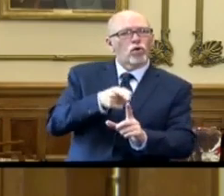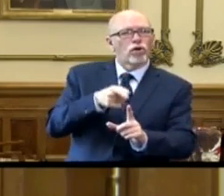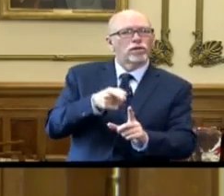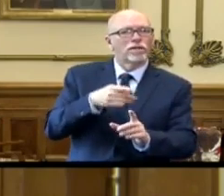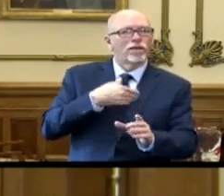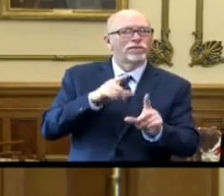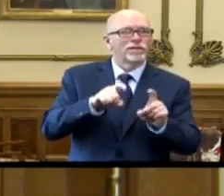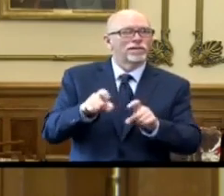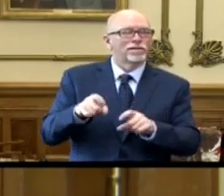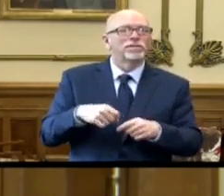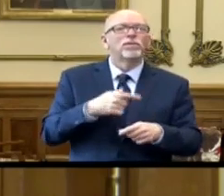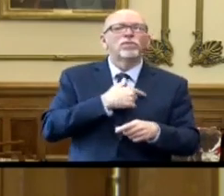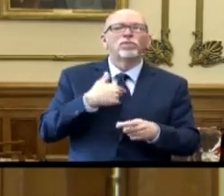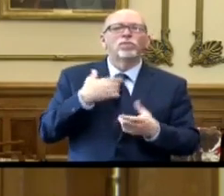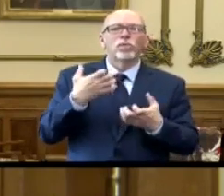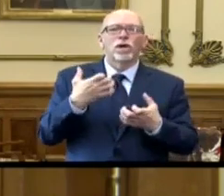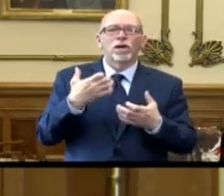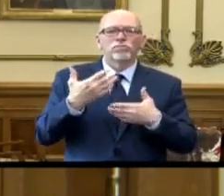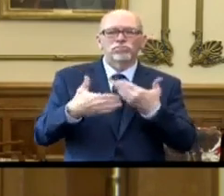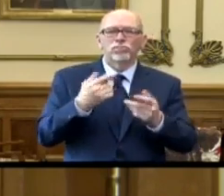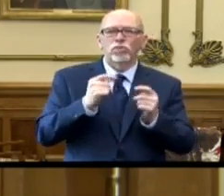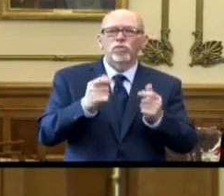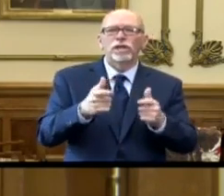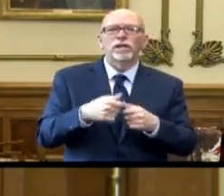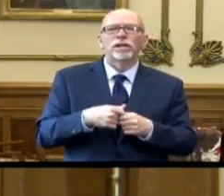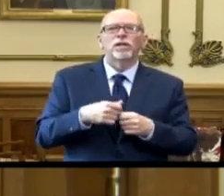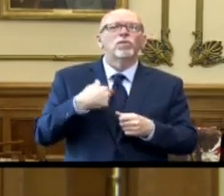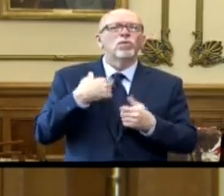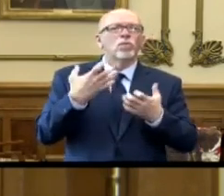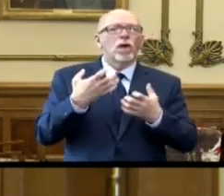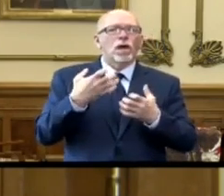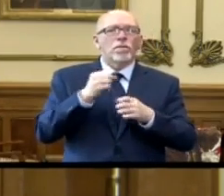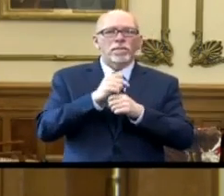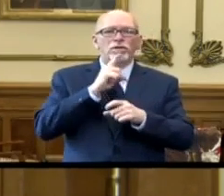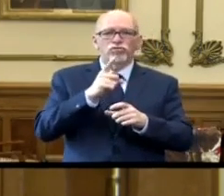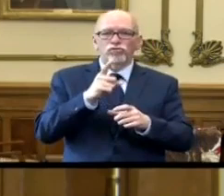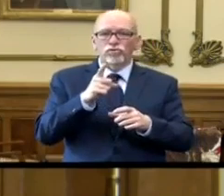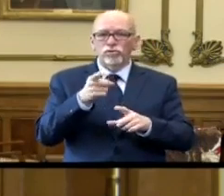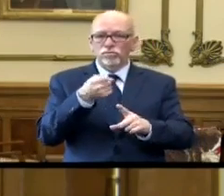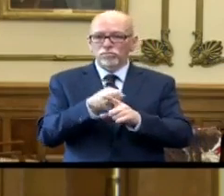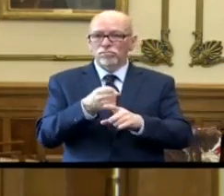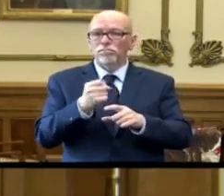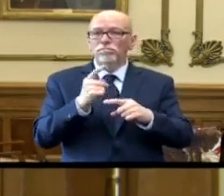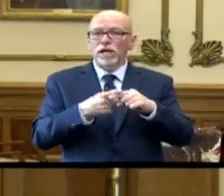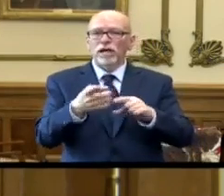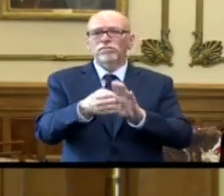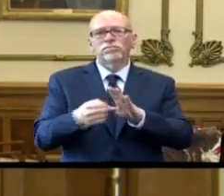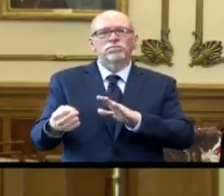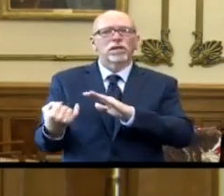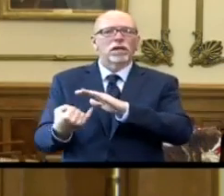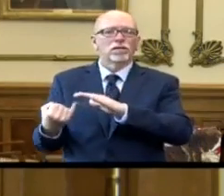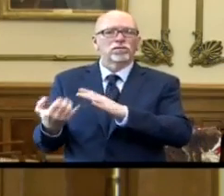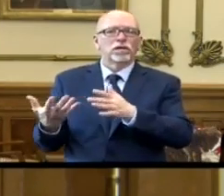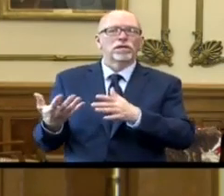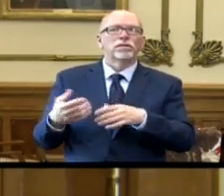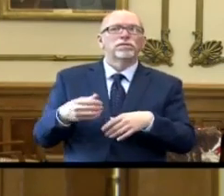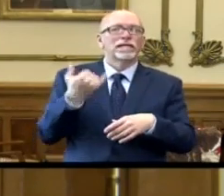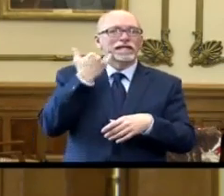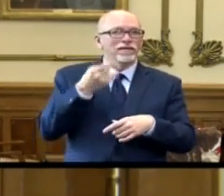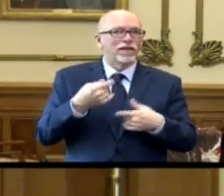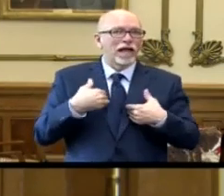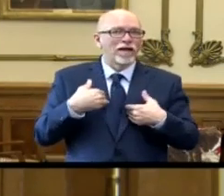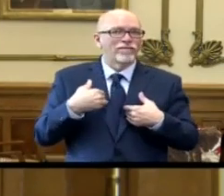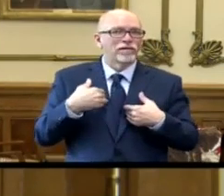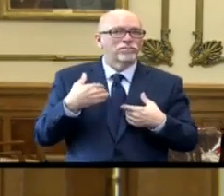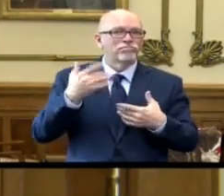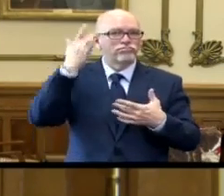how we test. We want to move quickly. We want to isolate and we want to quarantine folks if they have